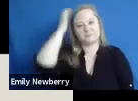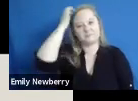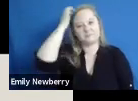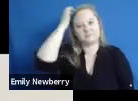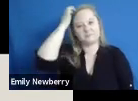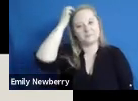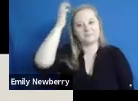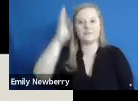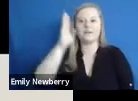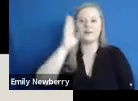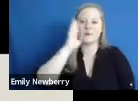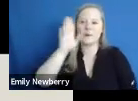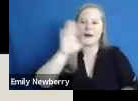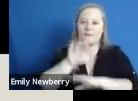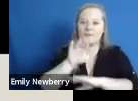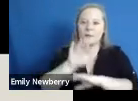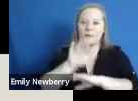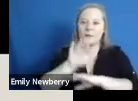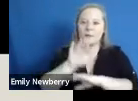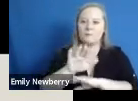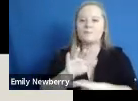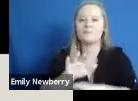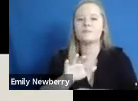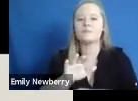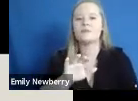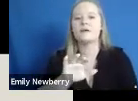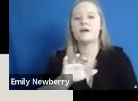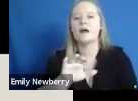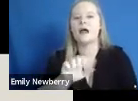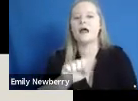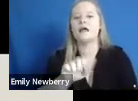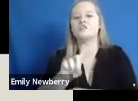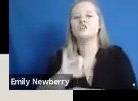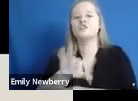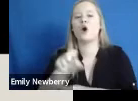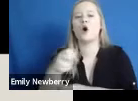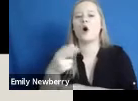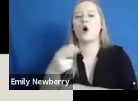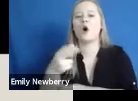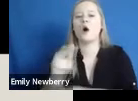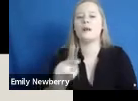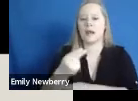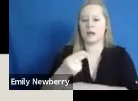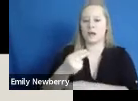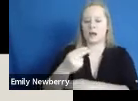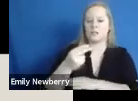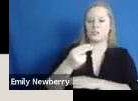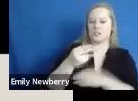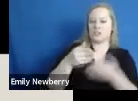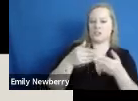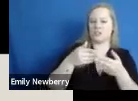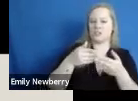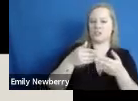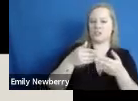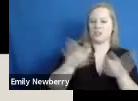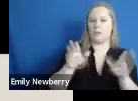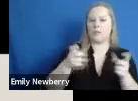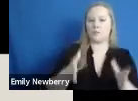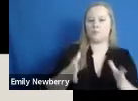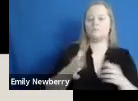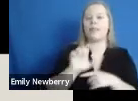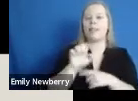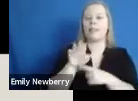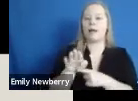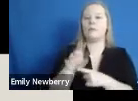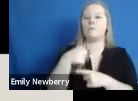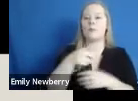Good afternoon. My name's Danae John. I'm the HRL manager. And so for the laboratory, we perform a